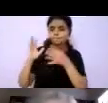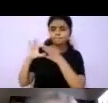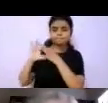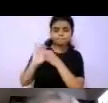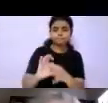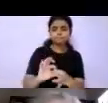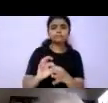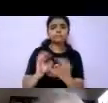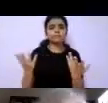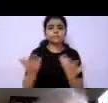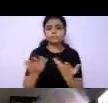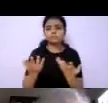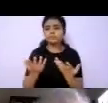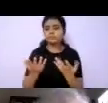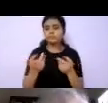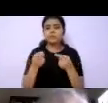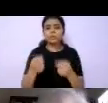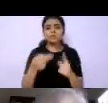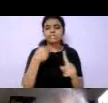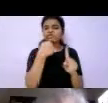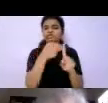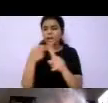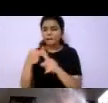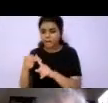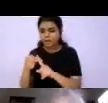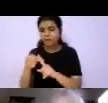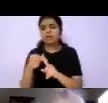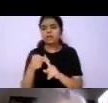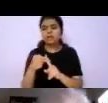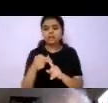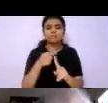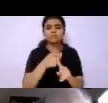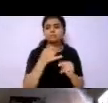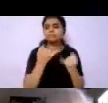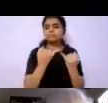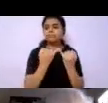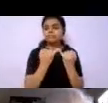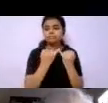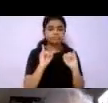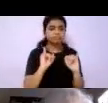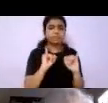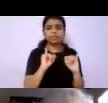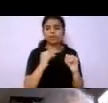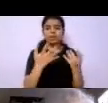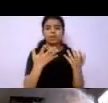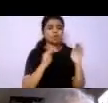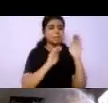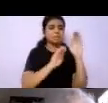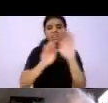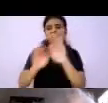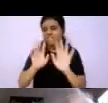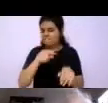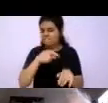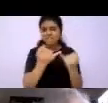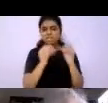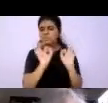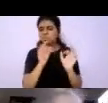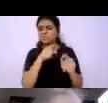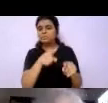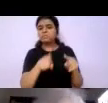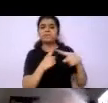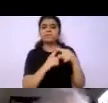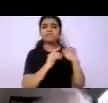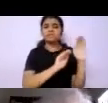so remove the stigma of dependence and care. They have worked to